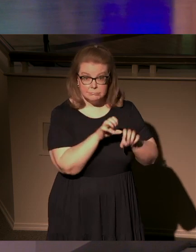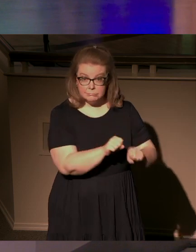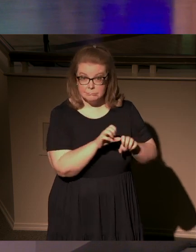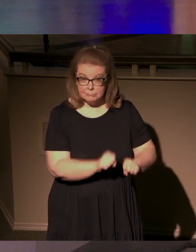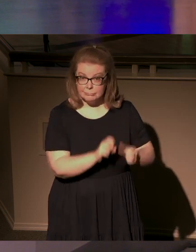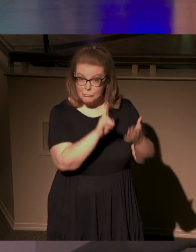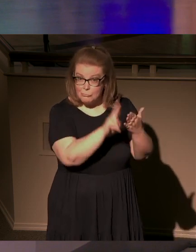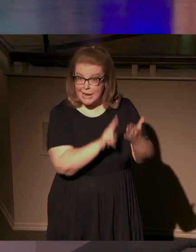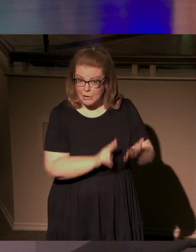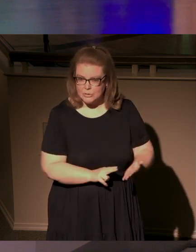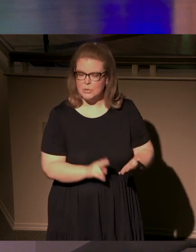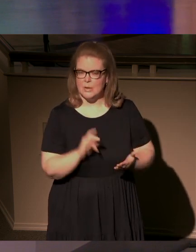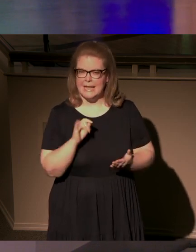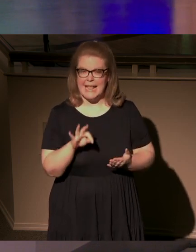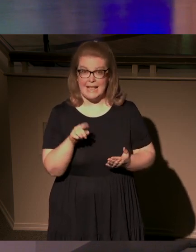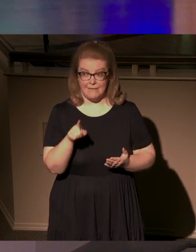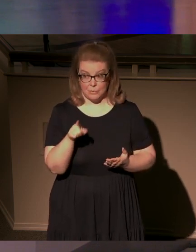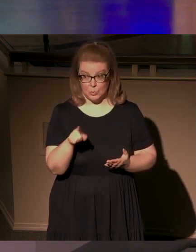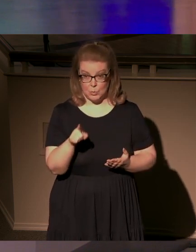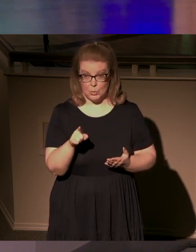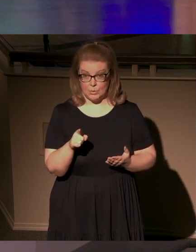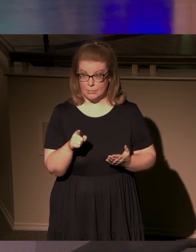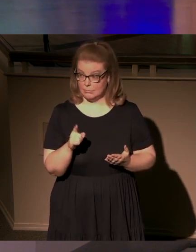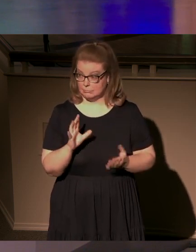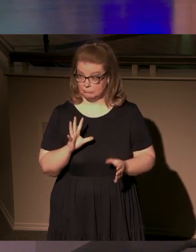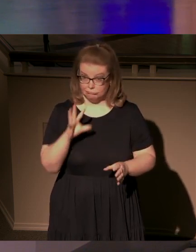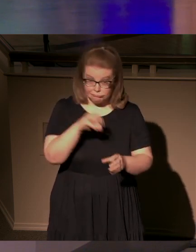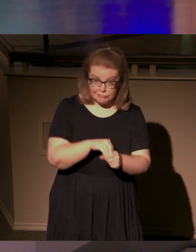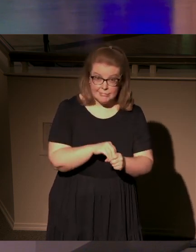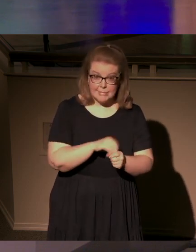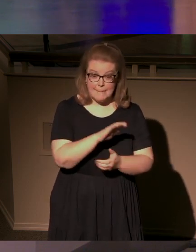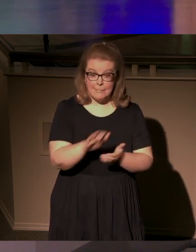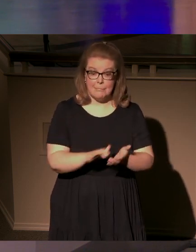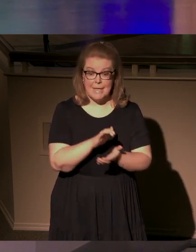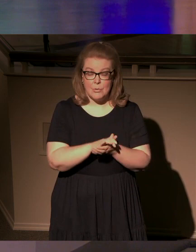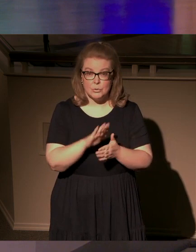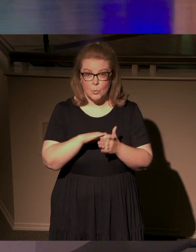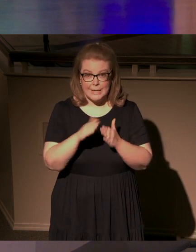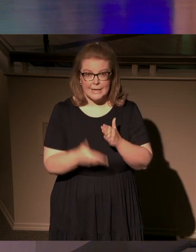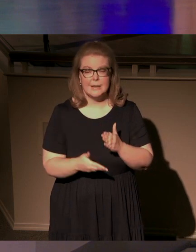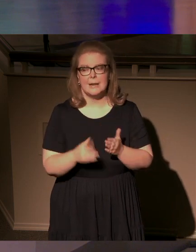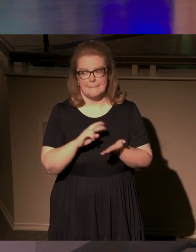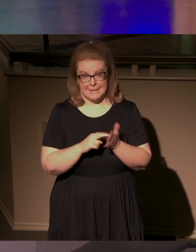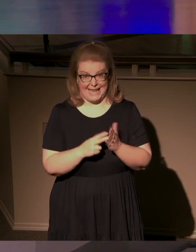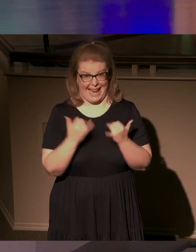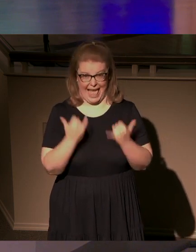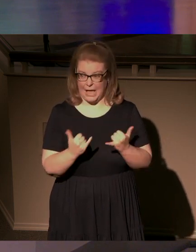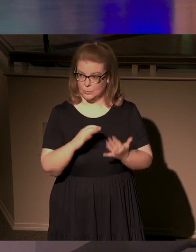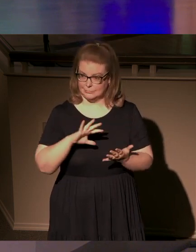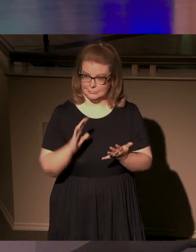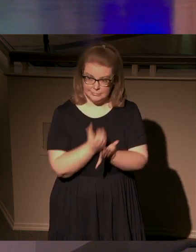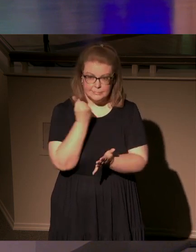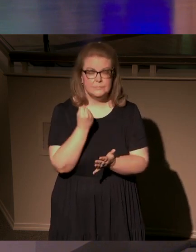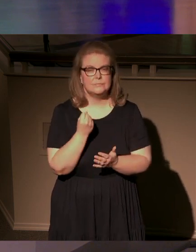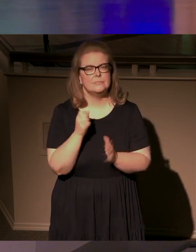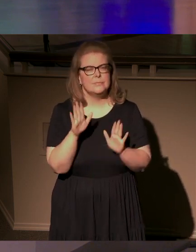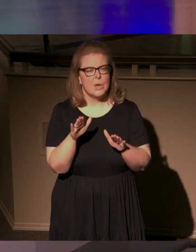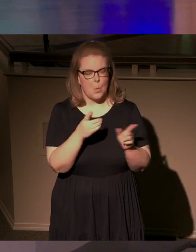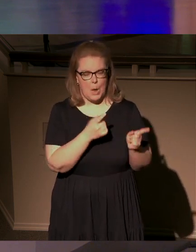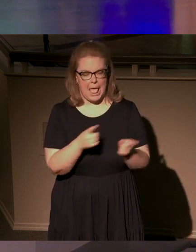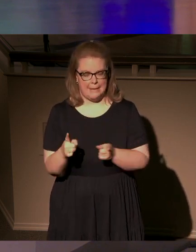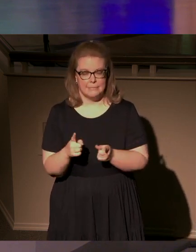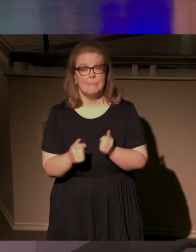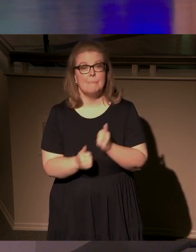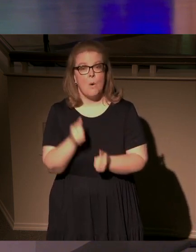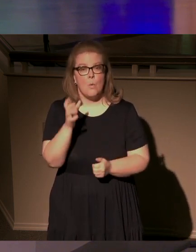that, and so if you're going to jump in on the marriage weekend, you need to jump in on it. Now, here's what happens. Most